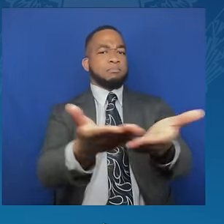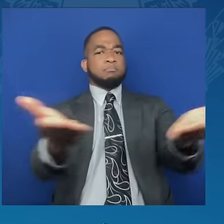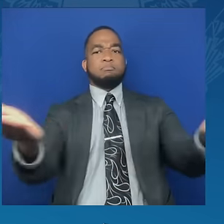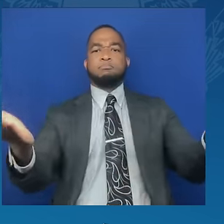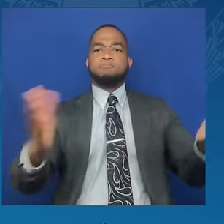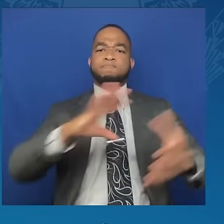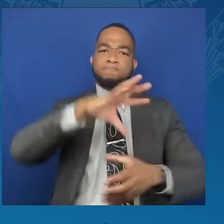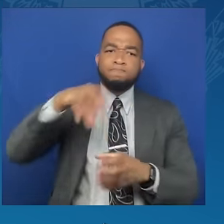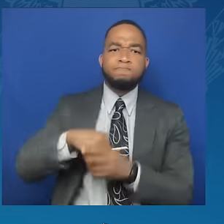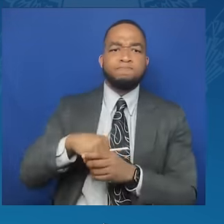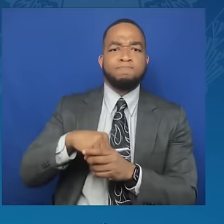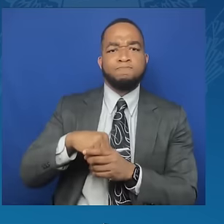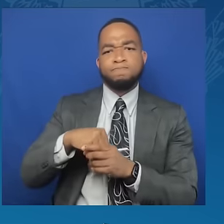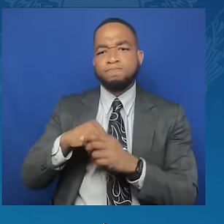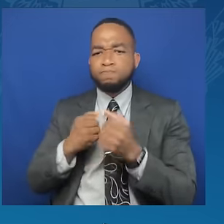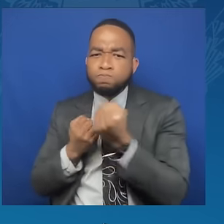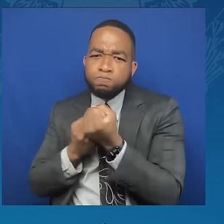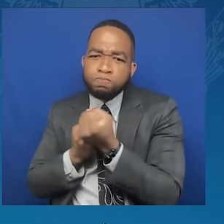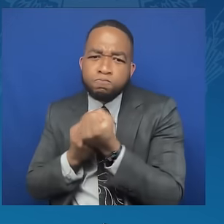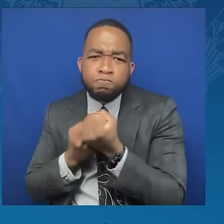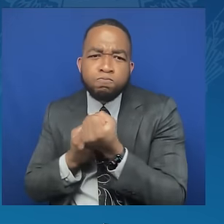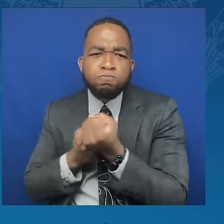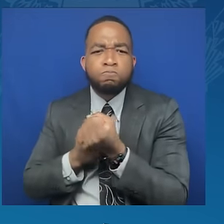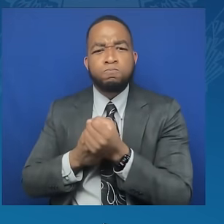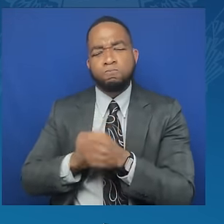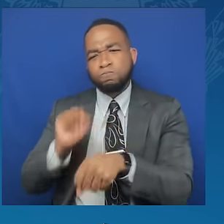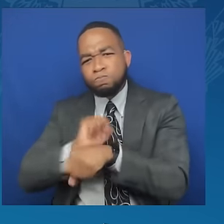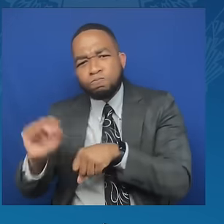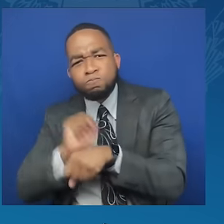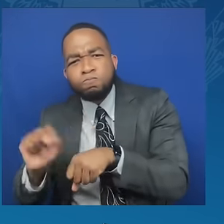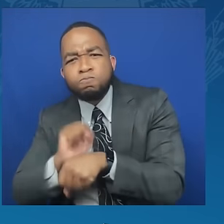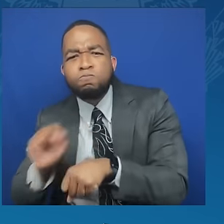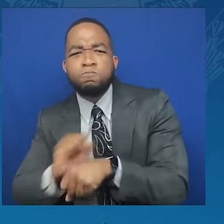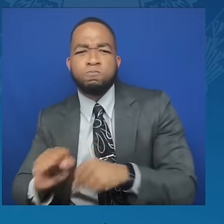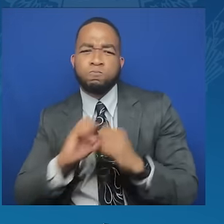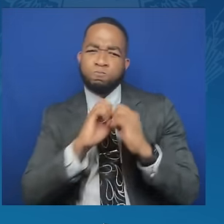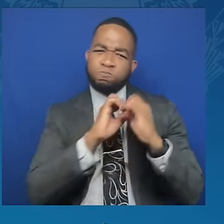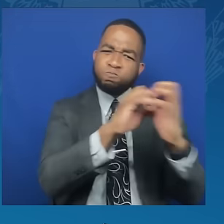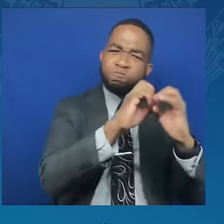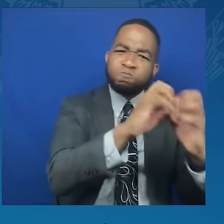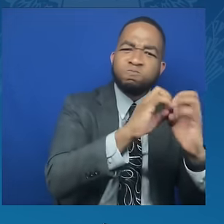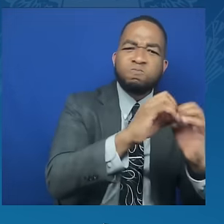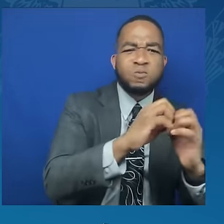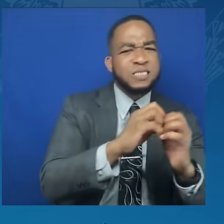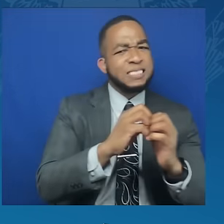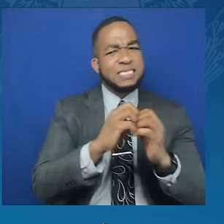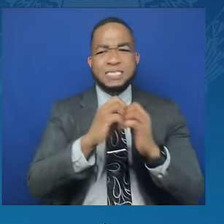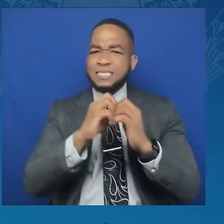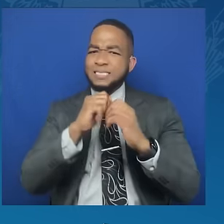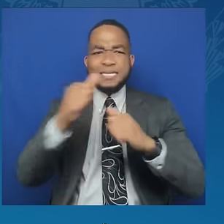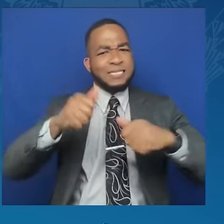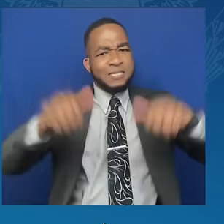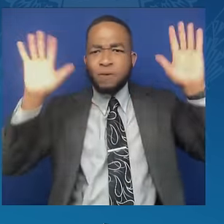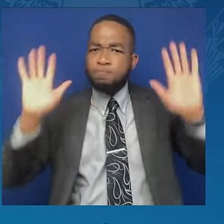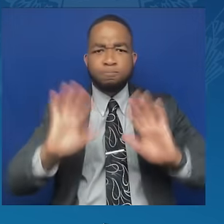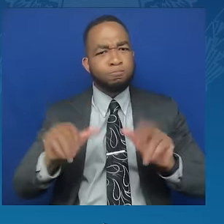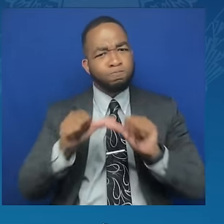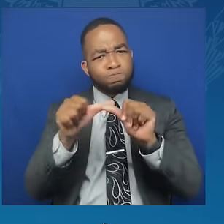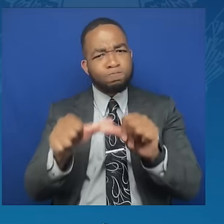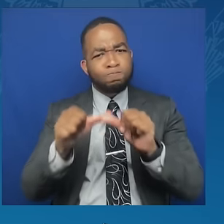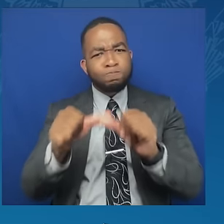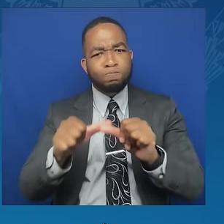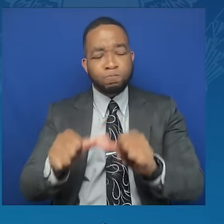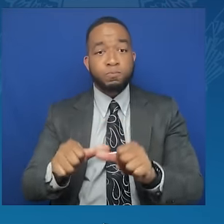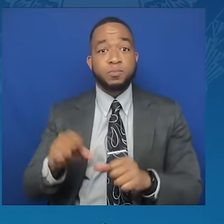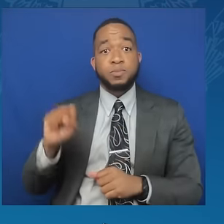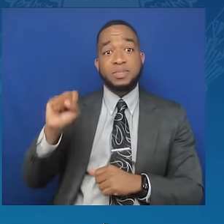sacrifice. There's an enduring spirit here in Selma. It was forged in the heat of